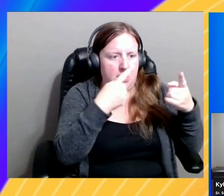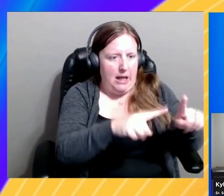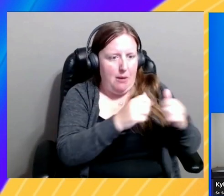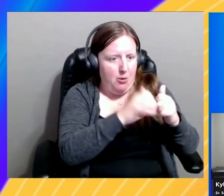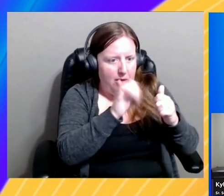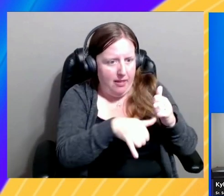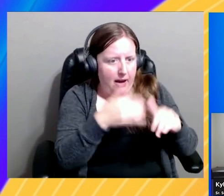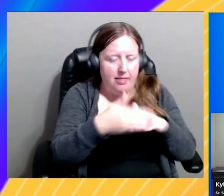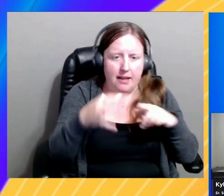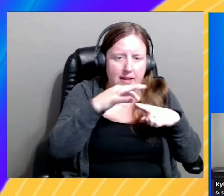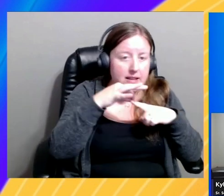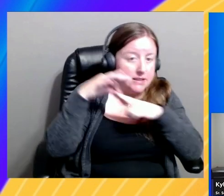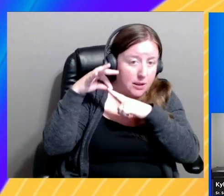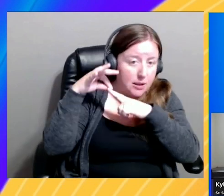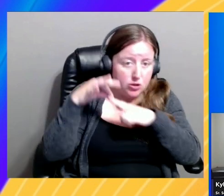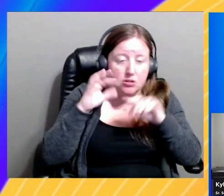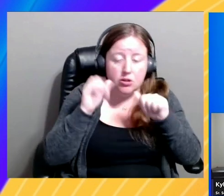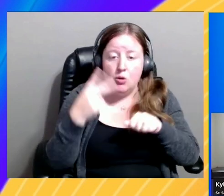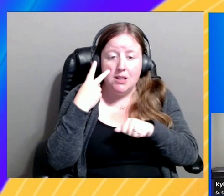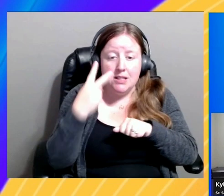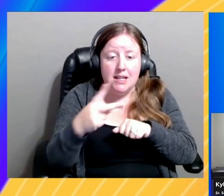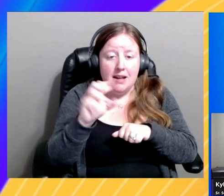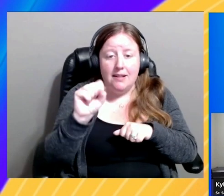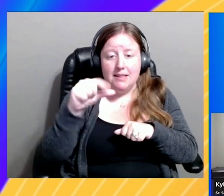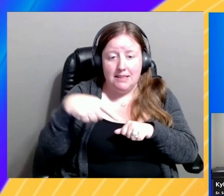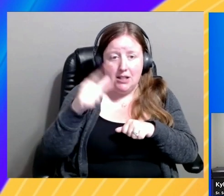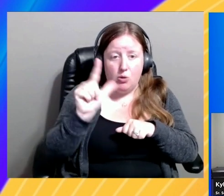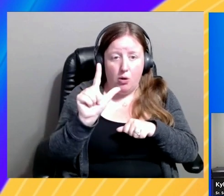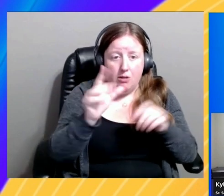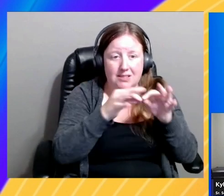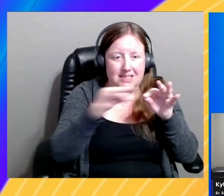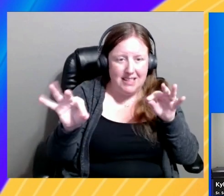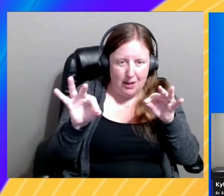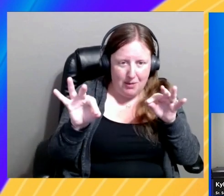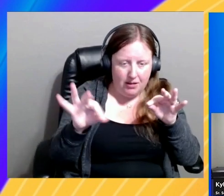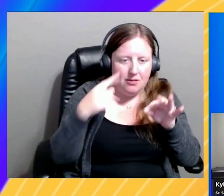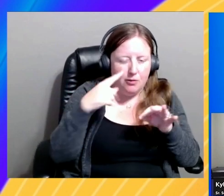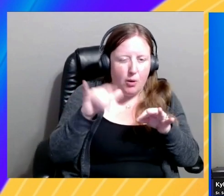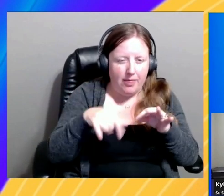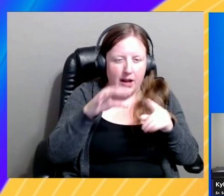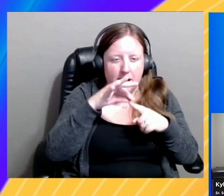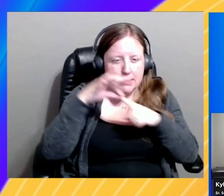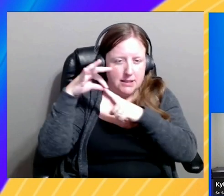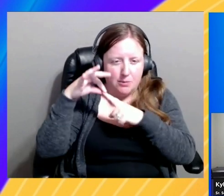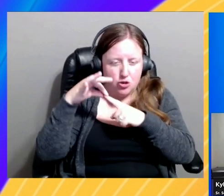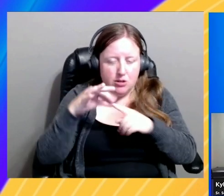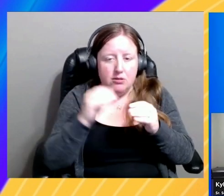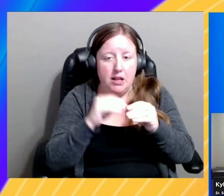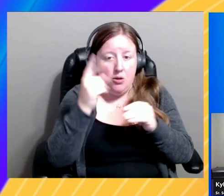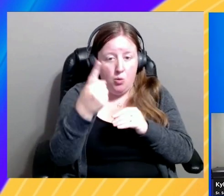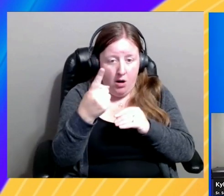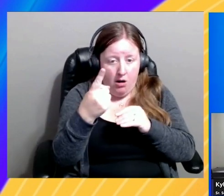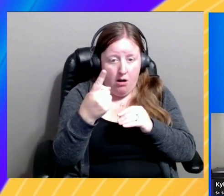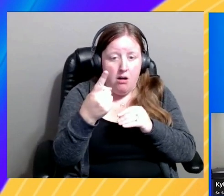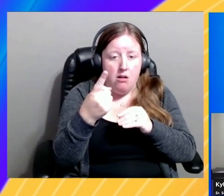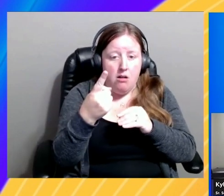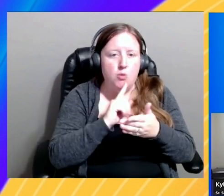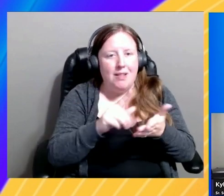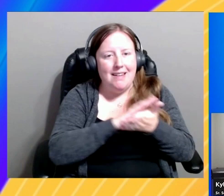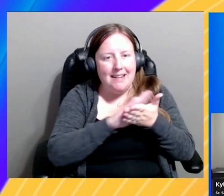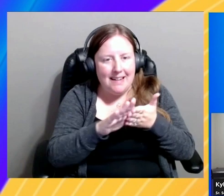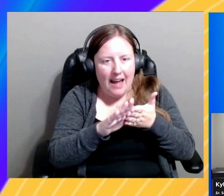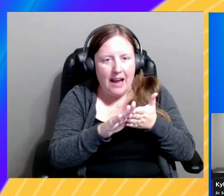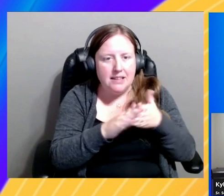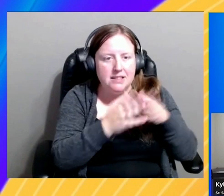and then you could even see the SQL statement that caused the exception, all in one kind of nice kind of drill down